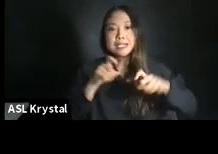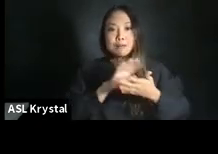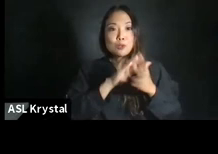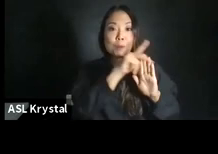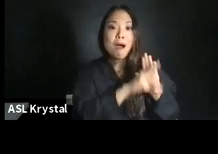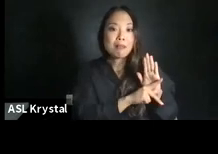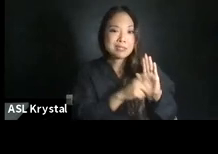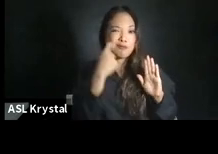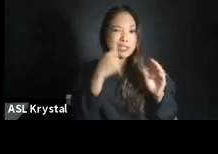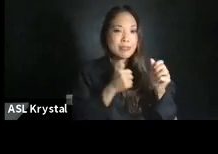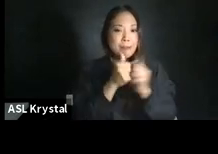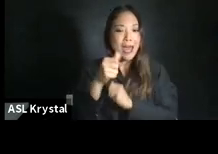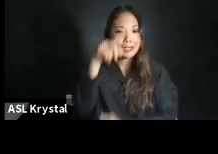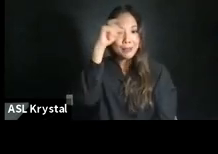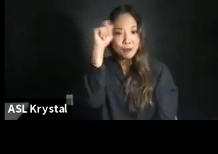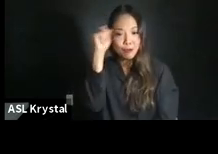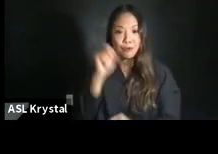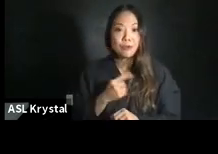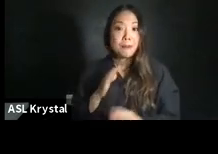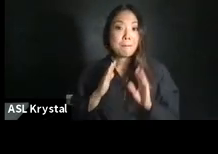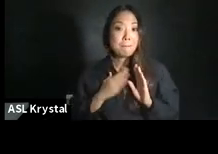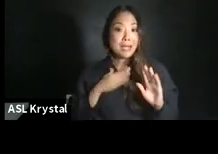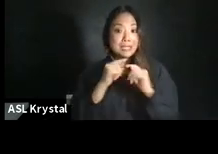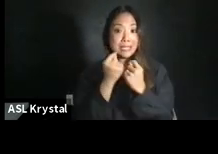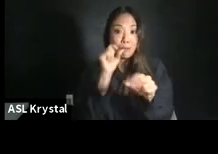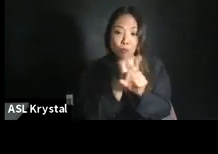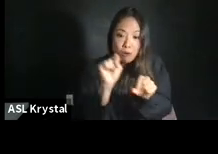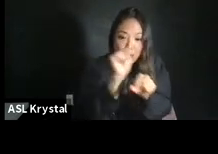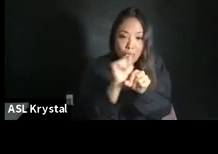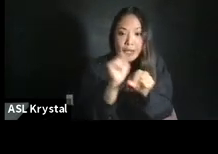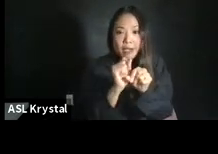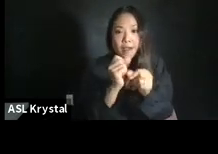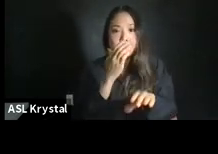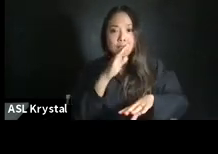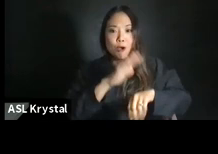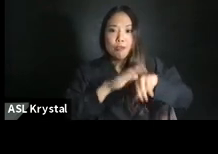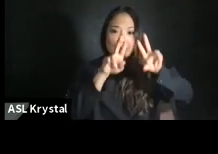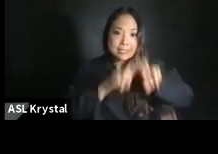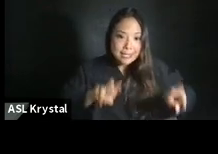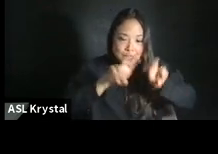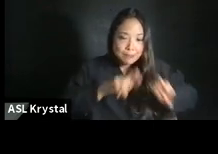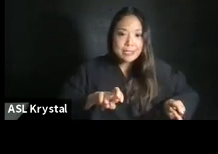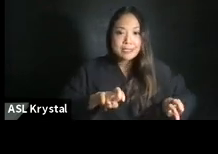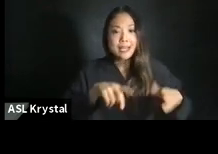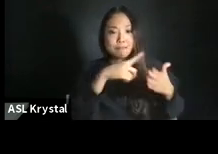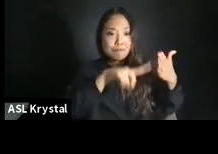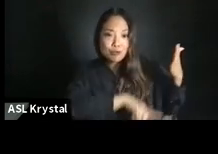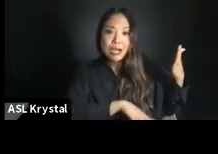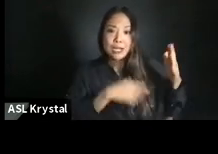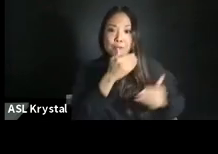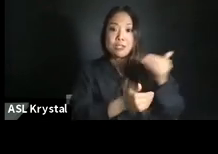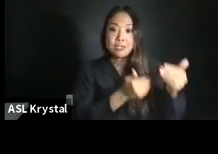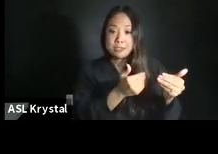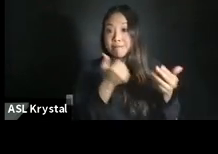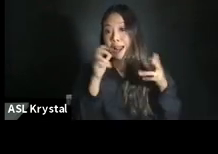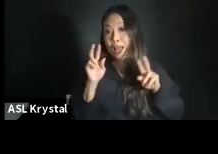summer my team is working diligently on the assessments and on grading processes and on and i look forward